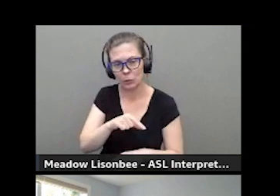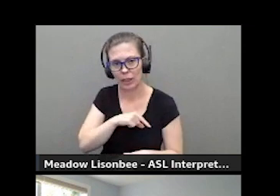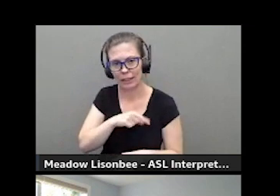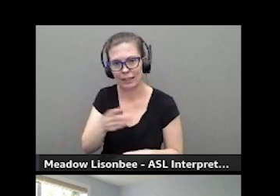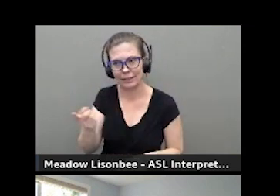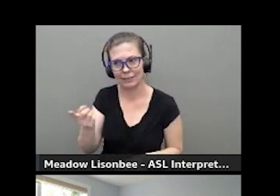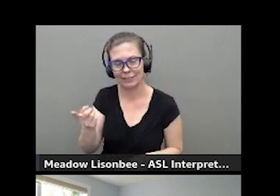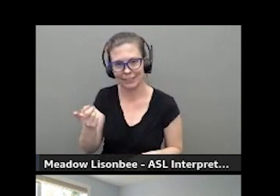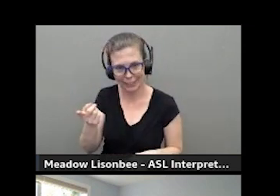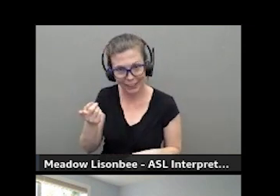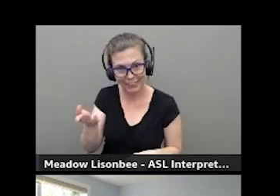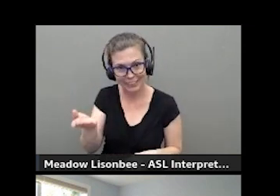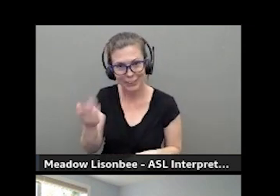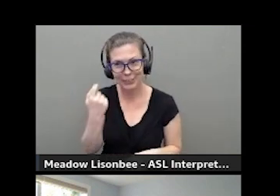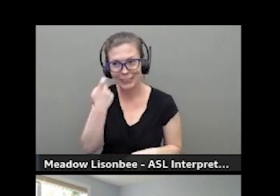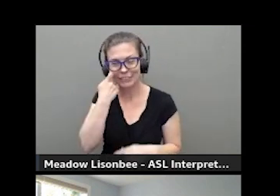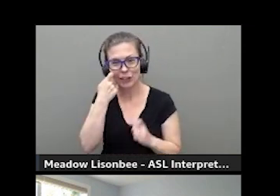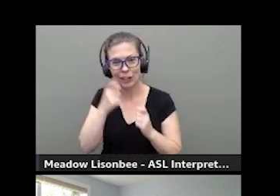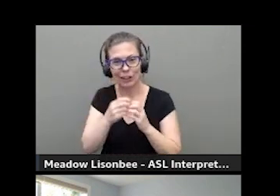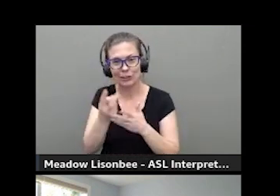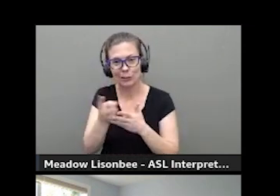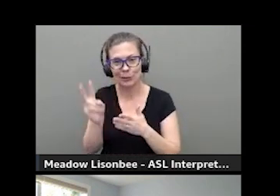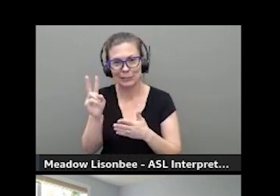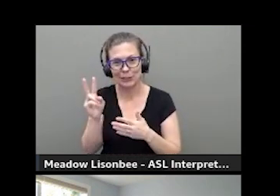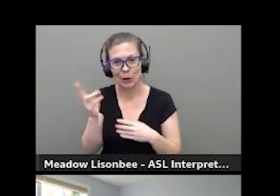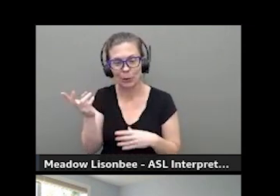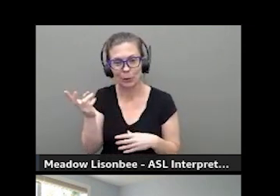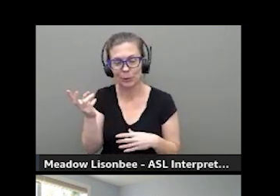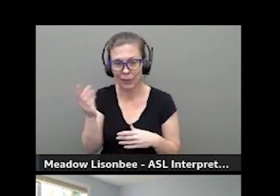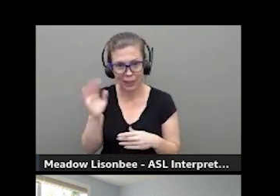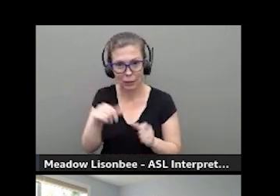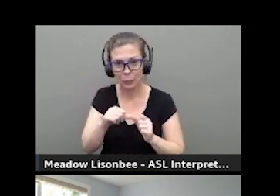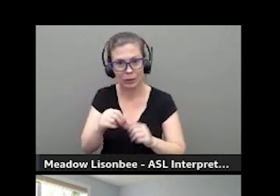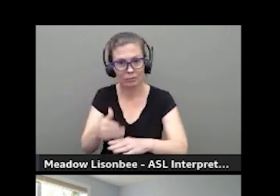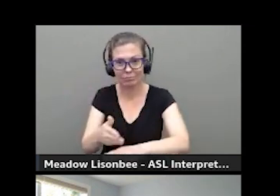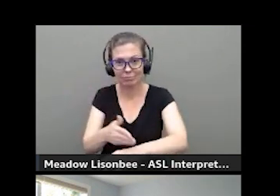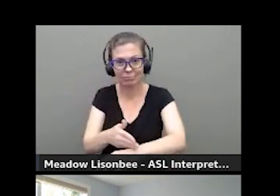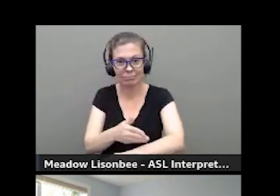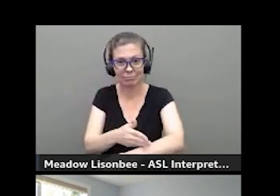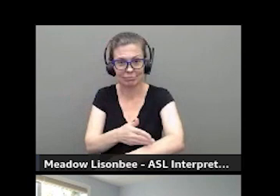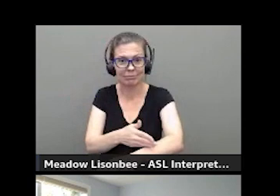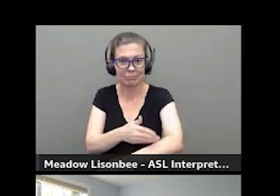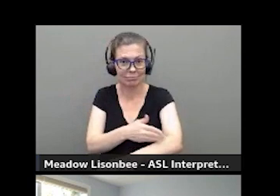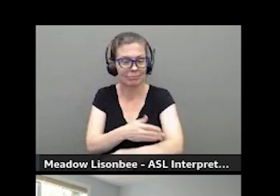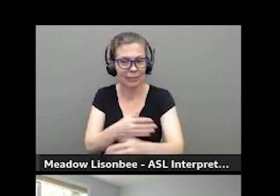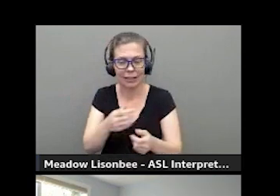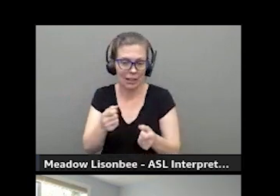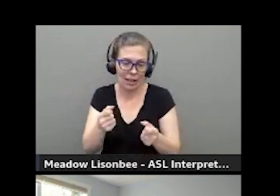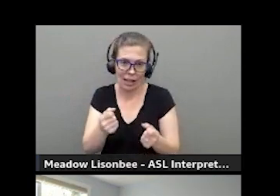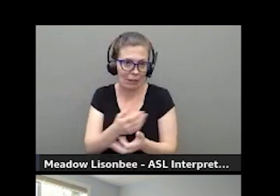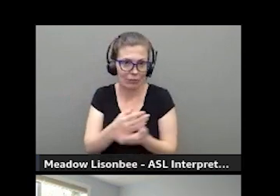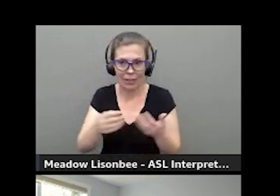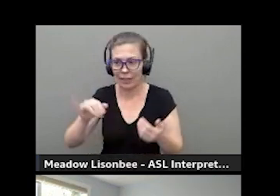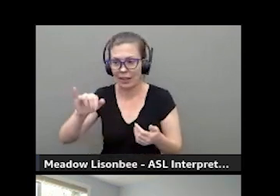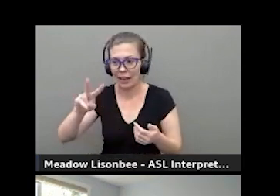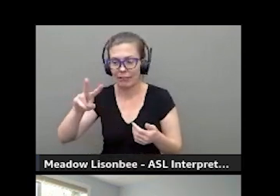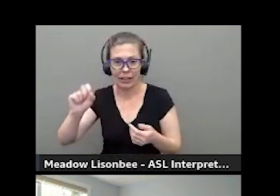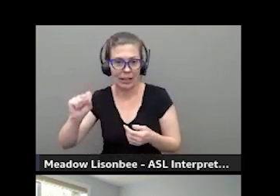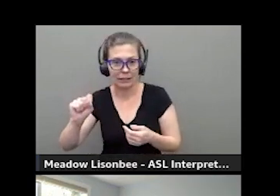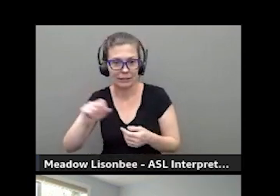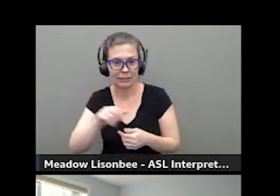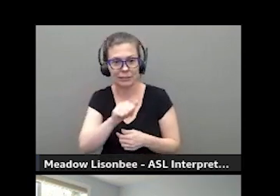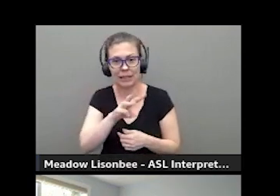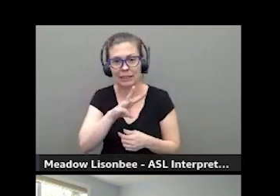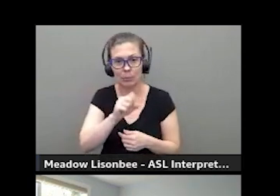like, we've just launched this 2 weeks ago. It's only going to continue to get better. Like everything IVS and